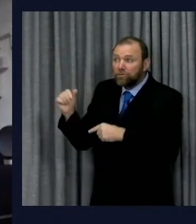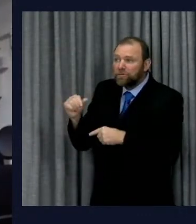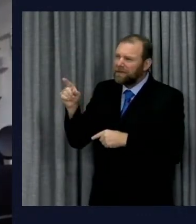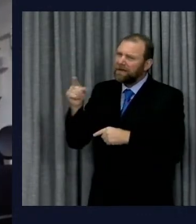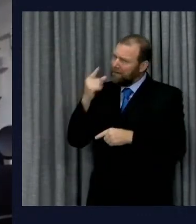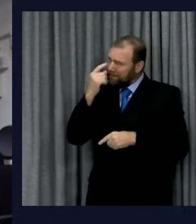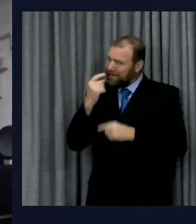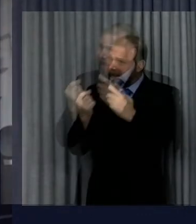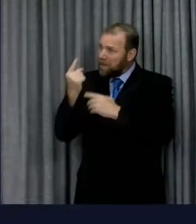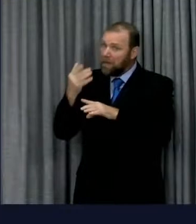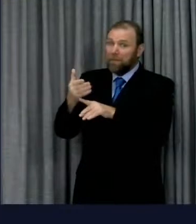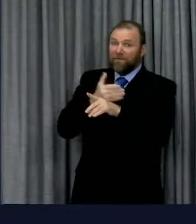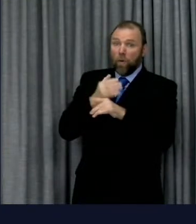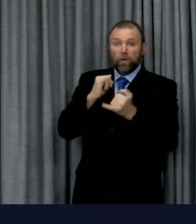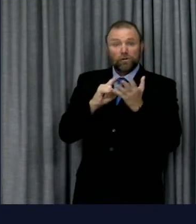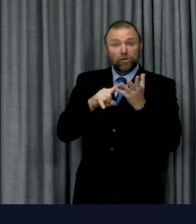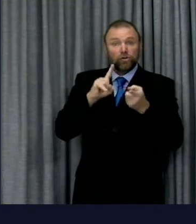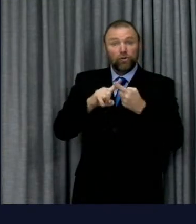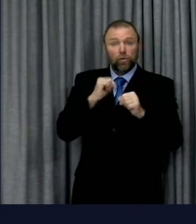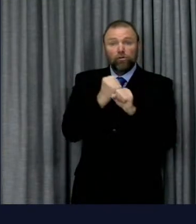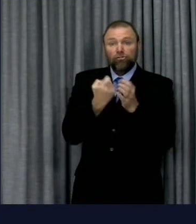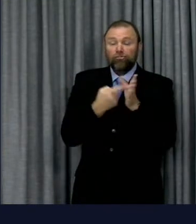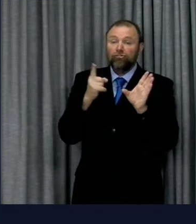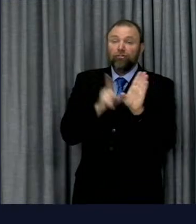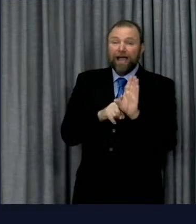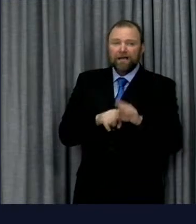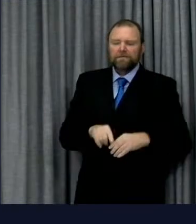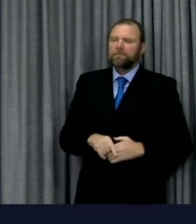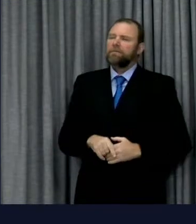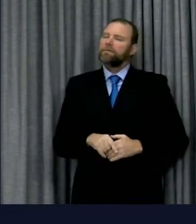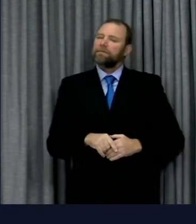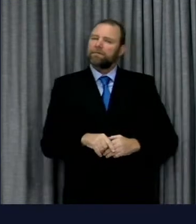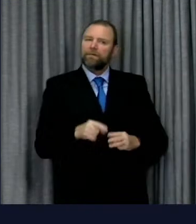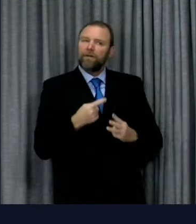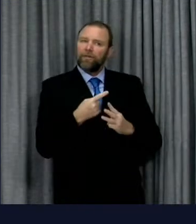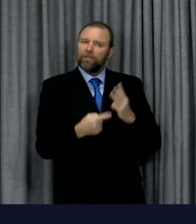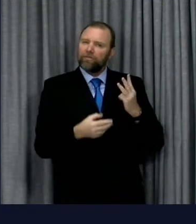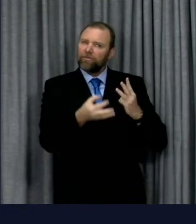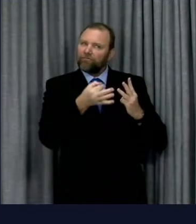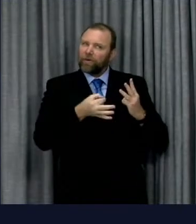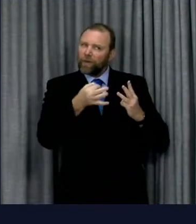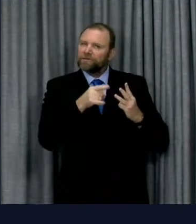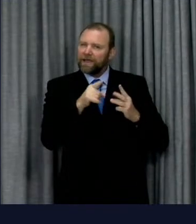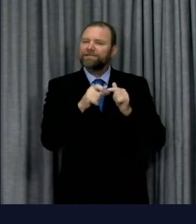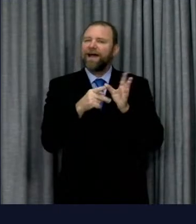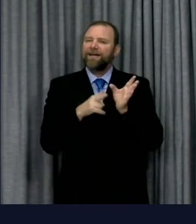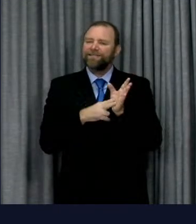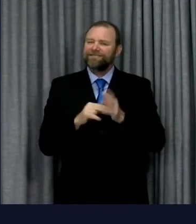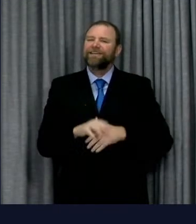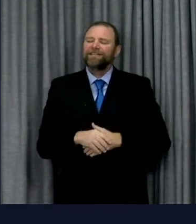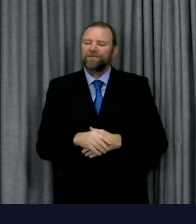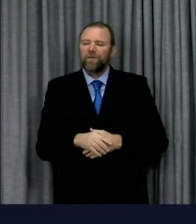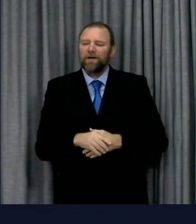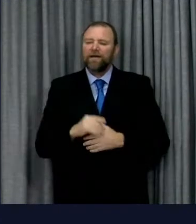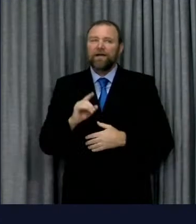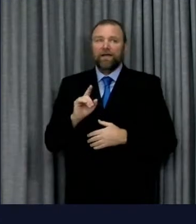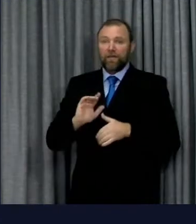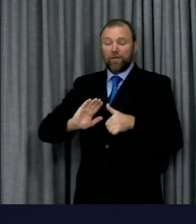report next week? Well, 3 questions there, Dan. So the first one is